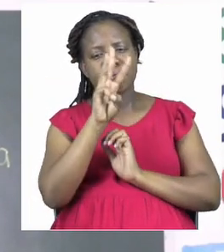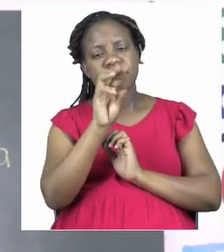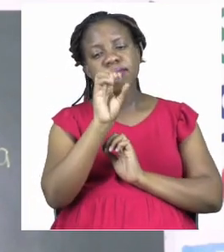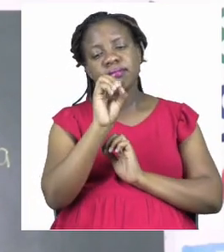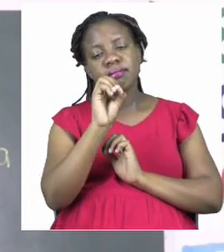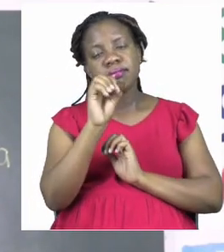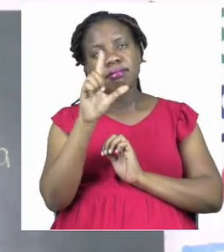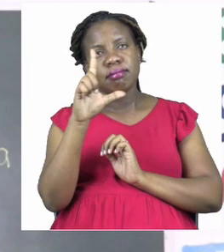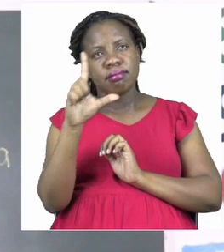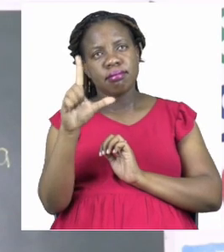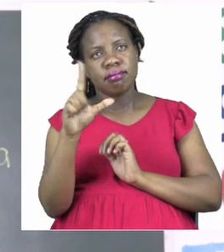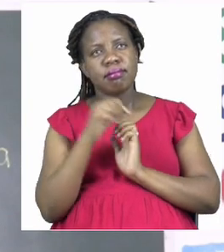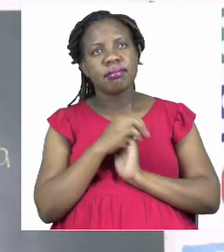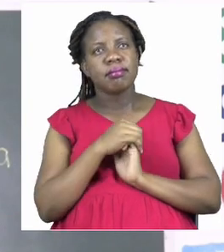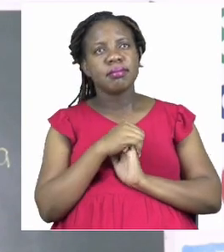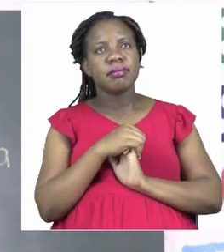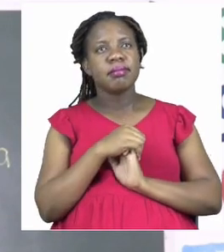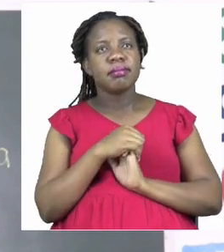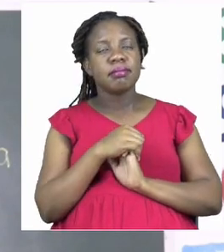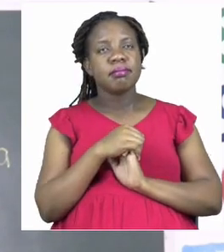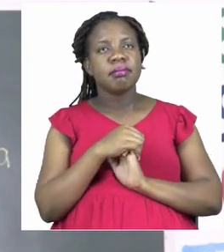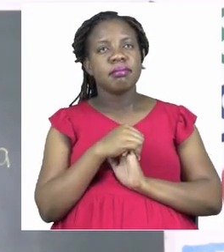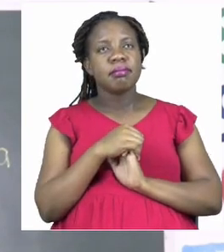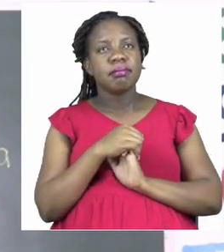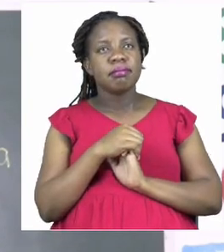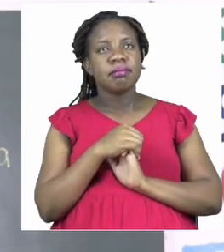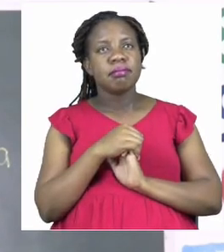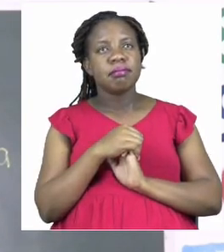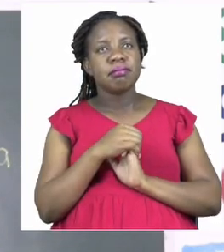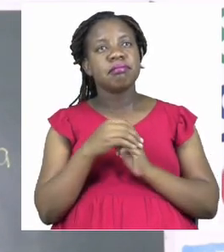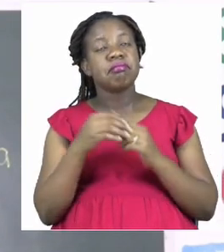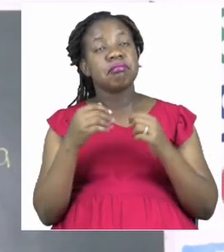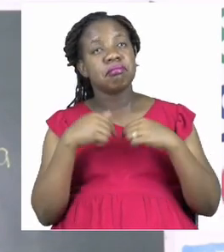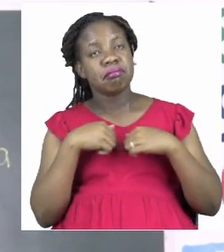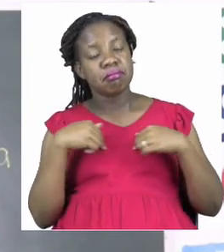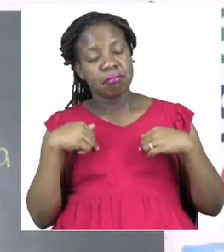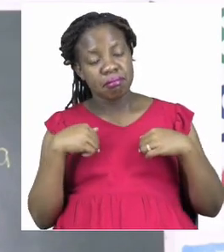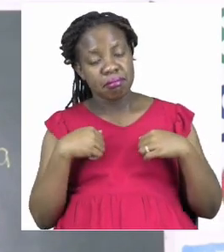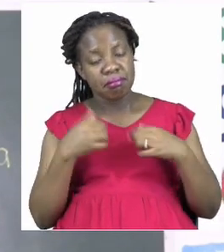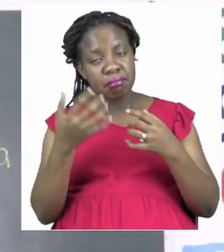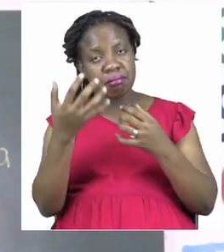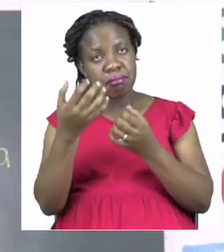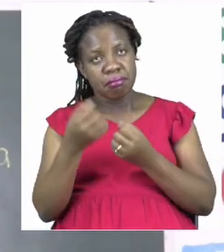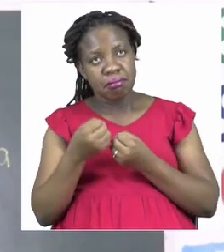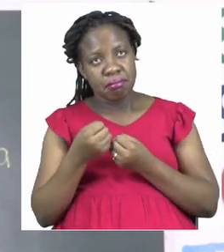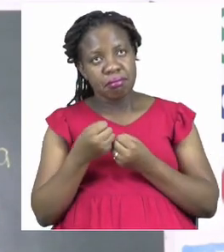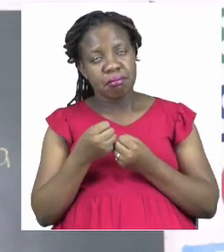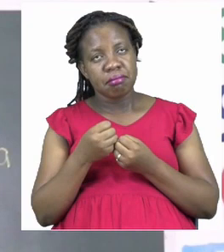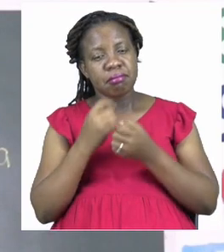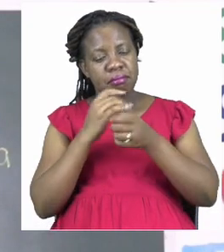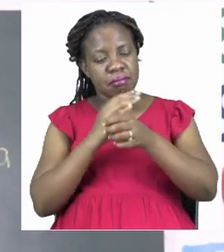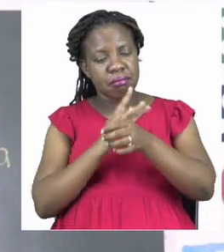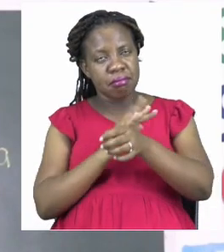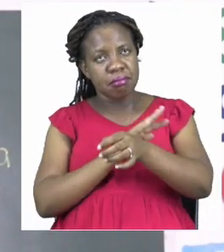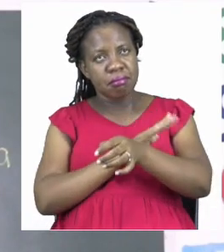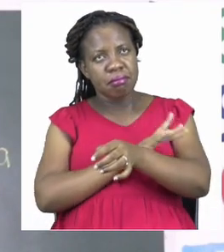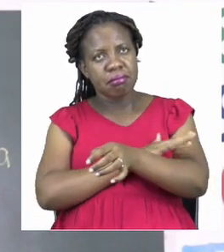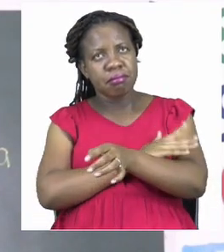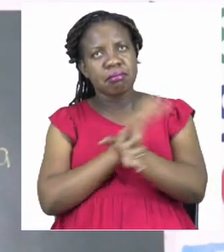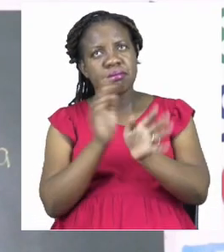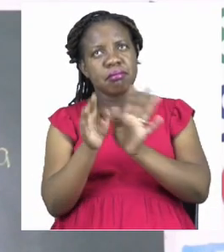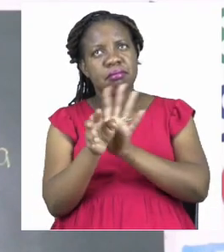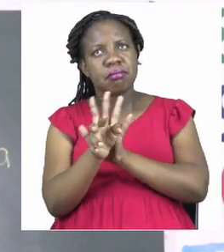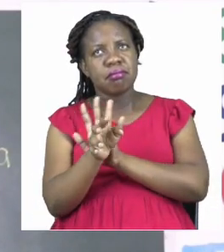to say we get wool. Then don't